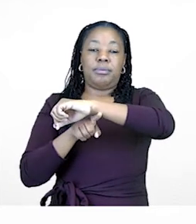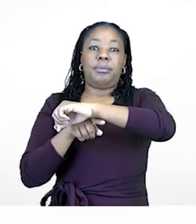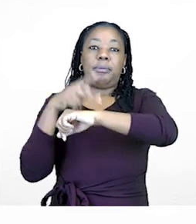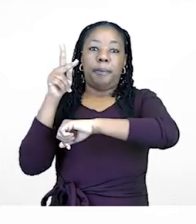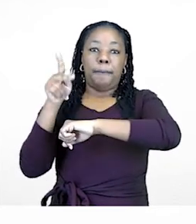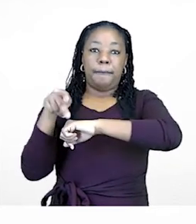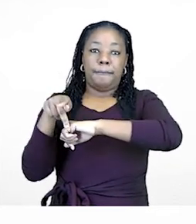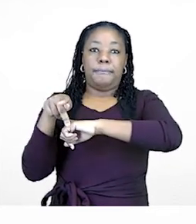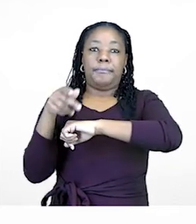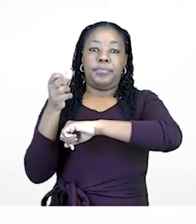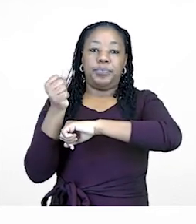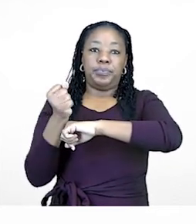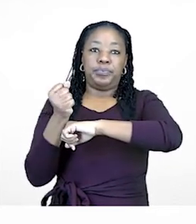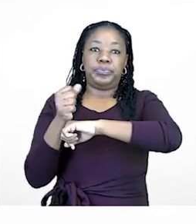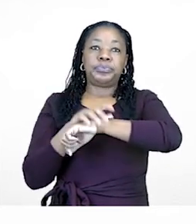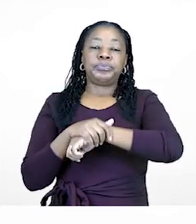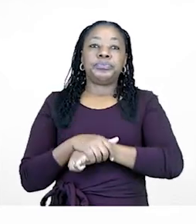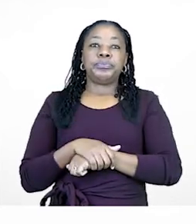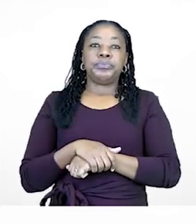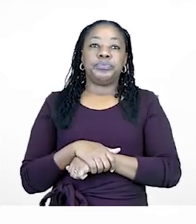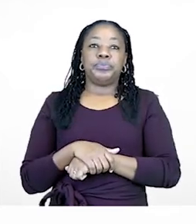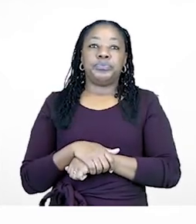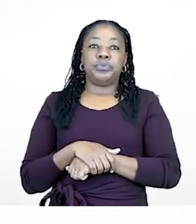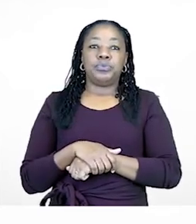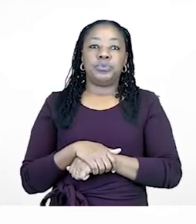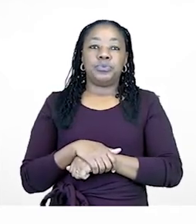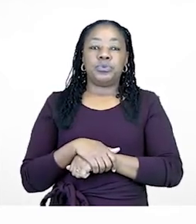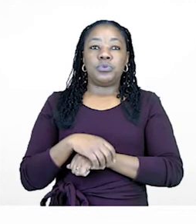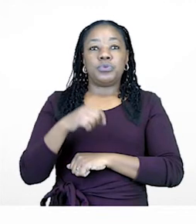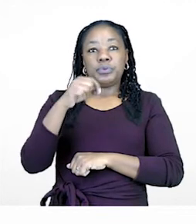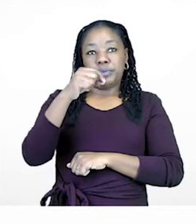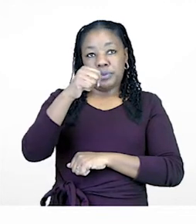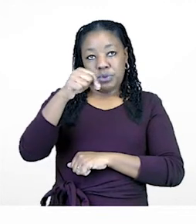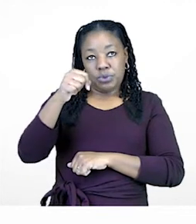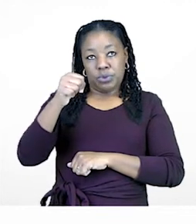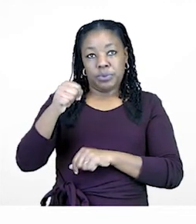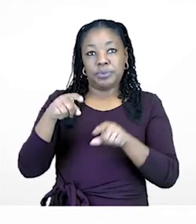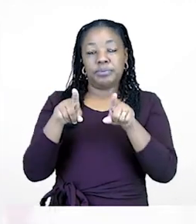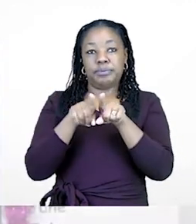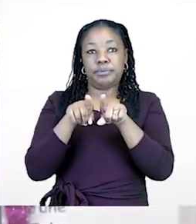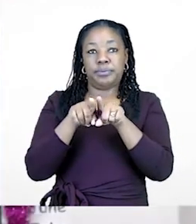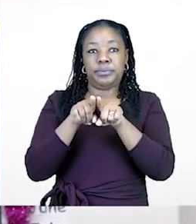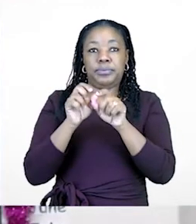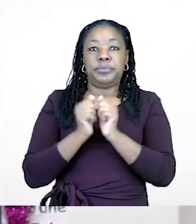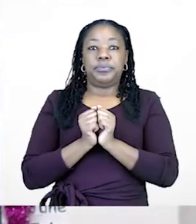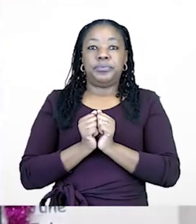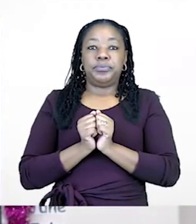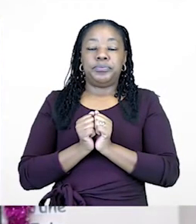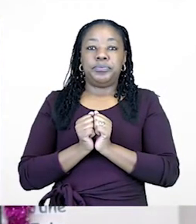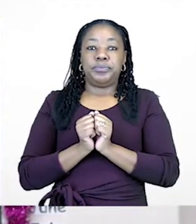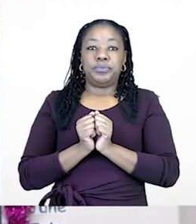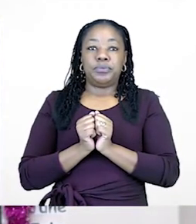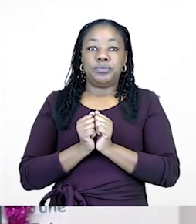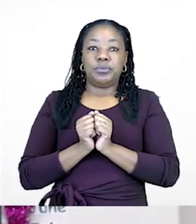P is facing down, and that's where we must start. So let us take a look at the board.